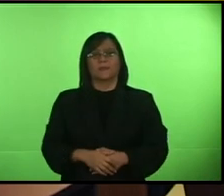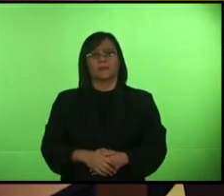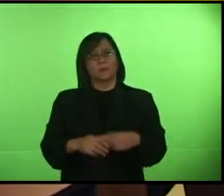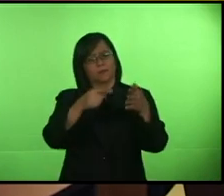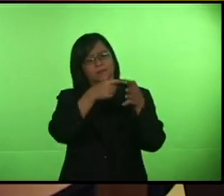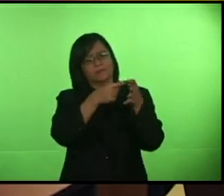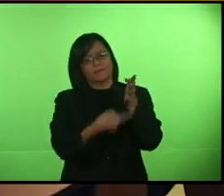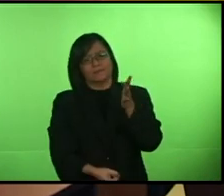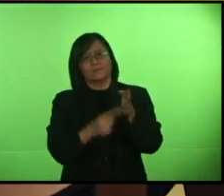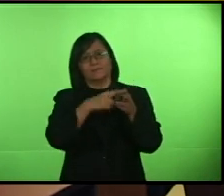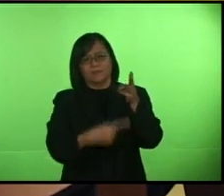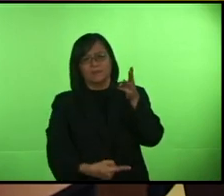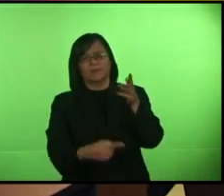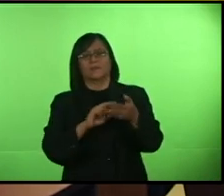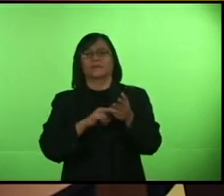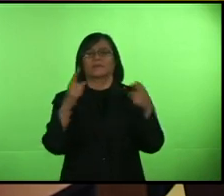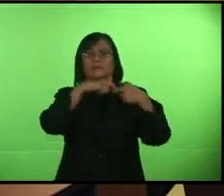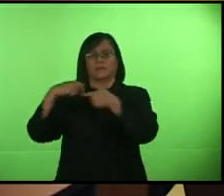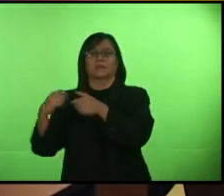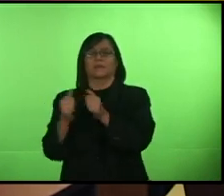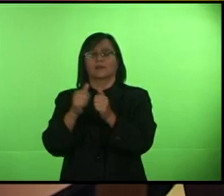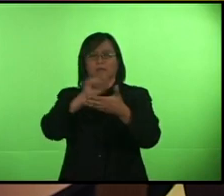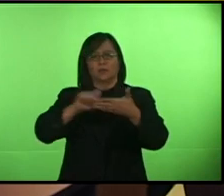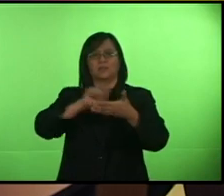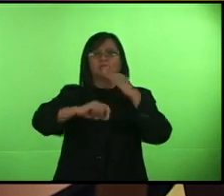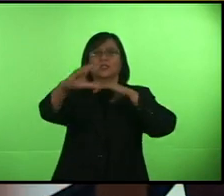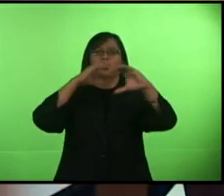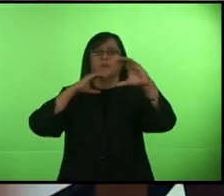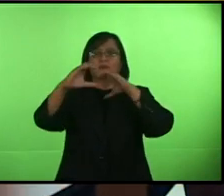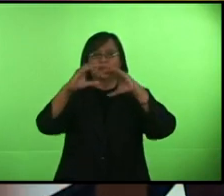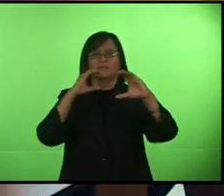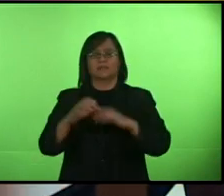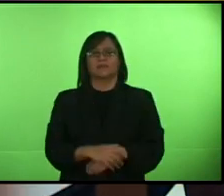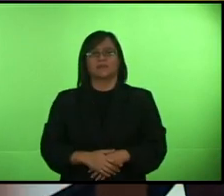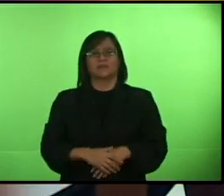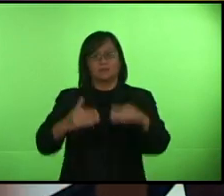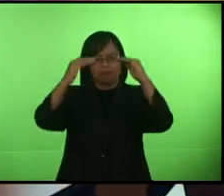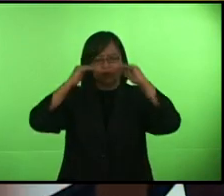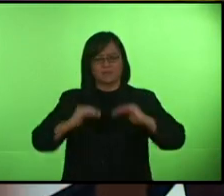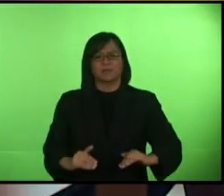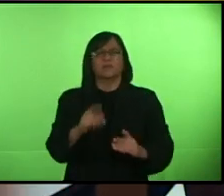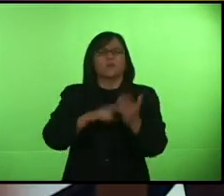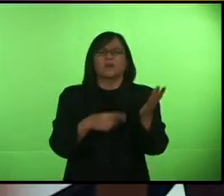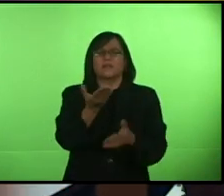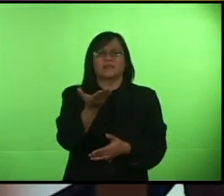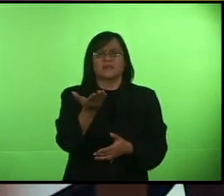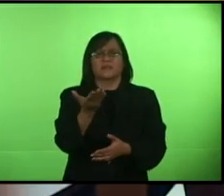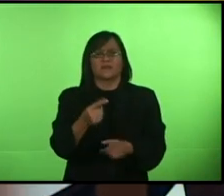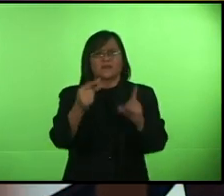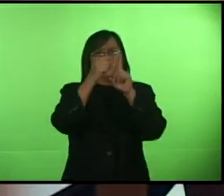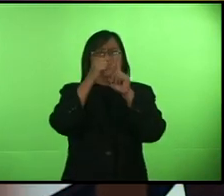three are referring to written communication. Next, so what are these? The first